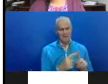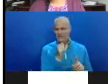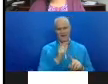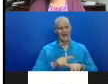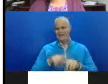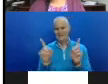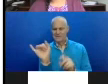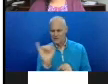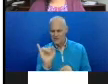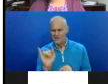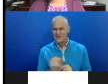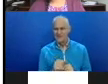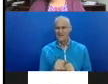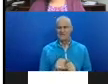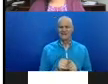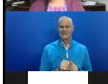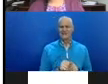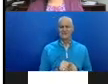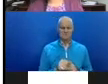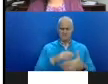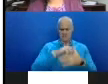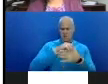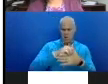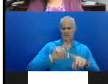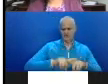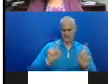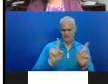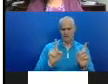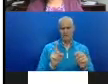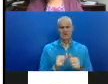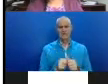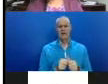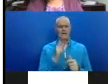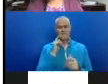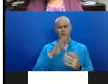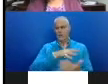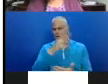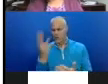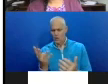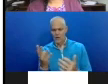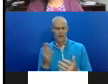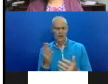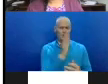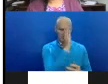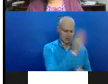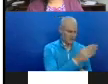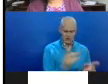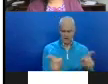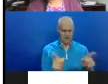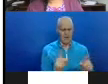too. It is not different across, I mean, the content can be different across, a queer relationship with a straight relationship, but the actual